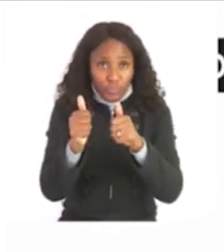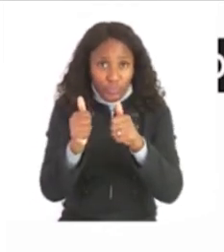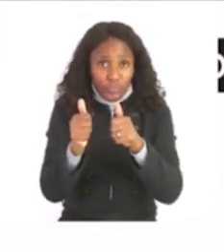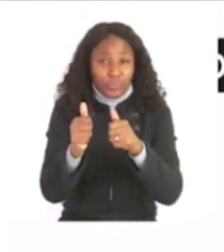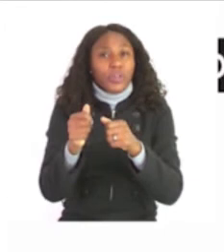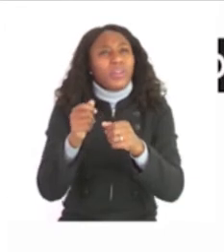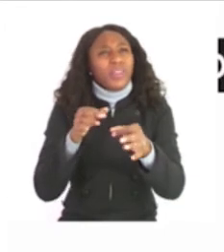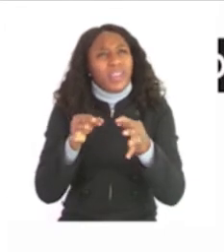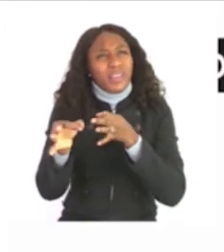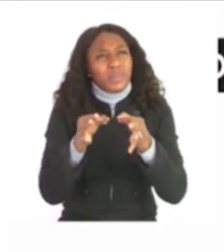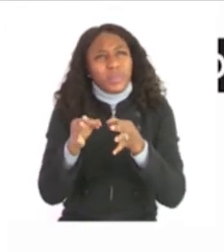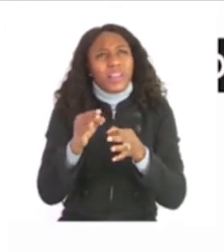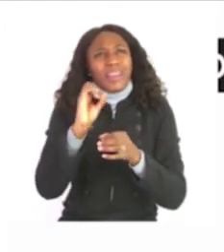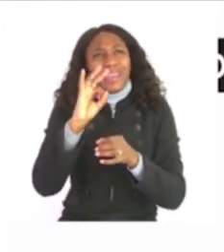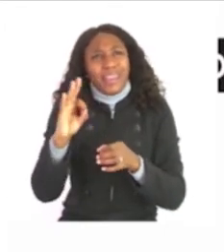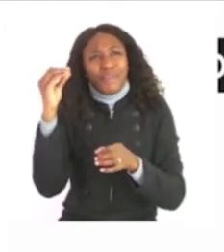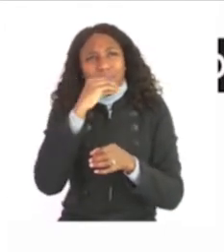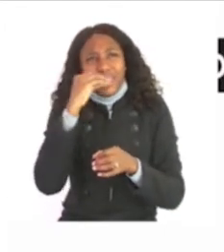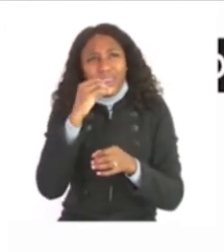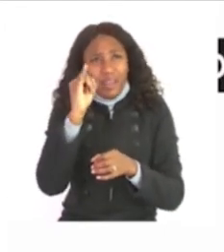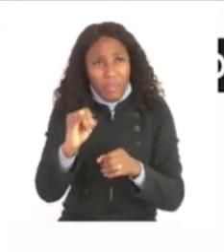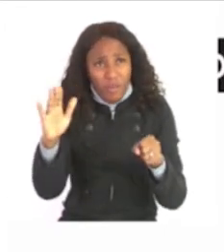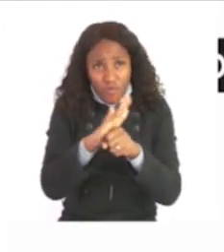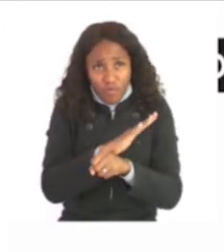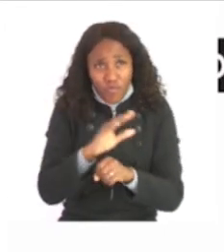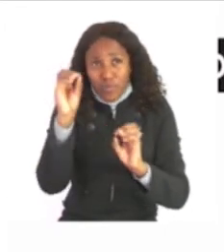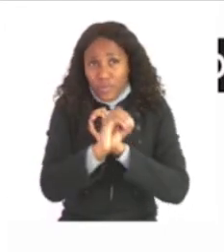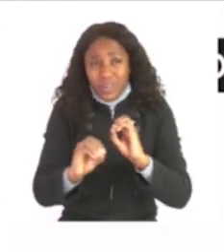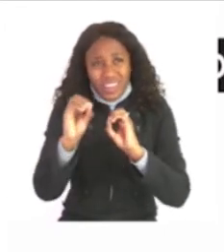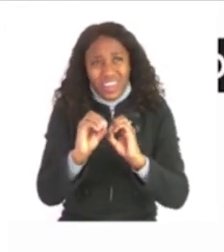the effects of poor eating habits in relation to lack of